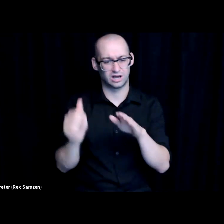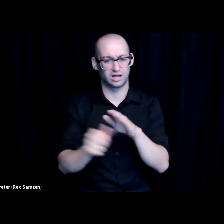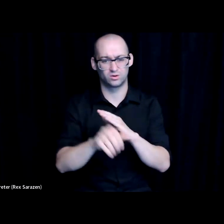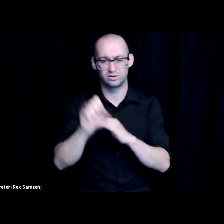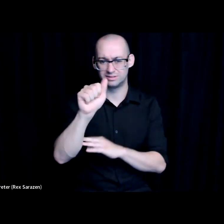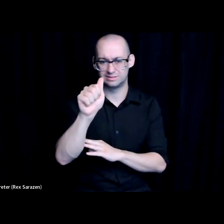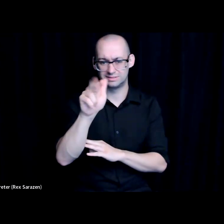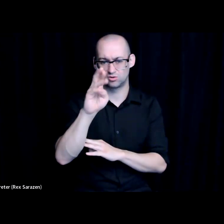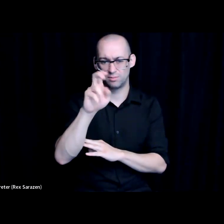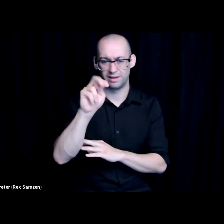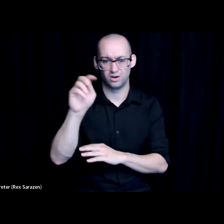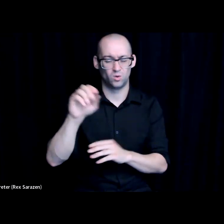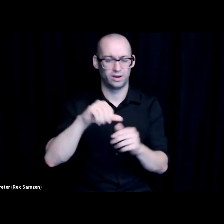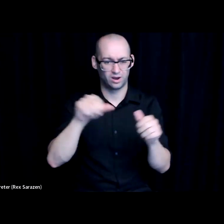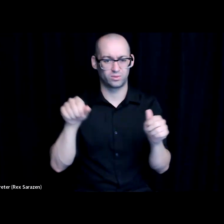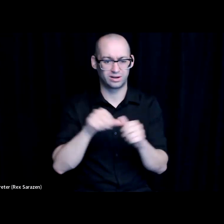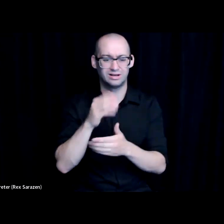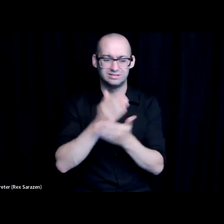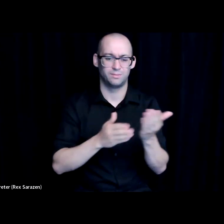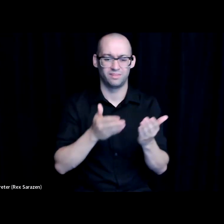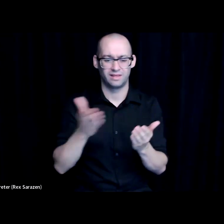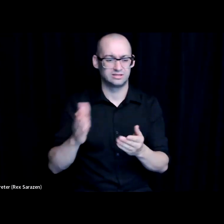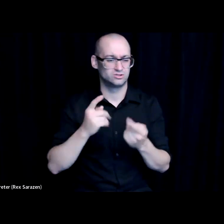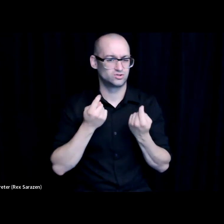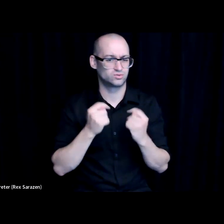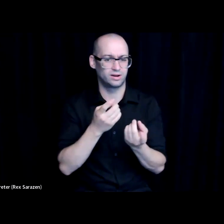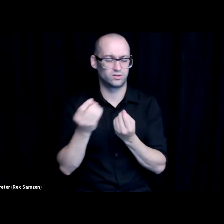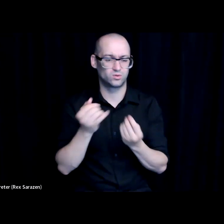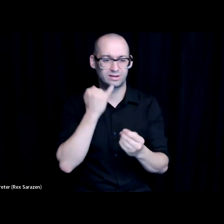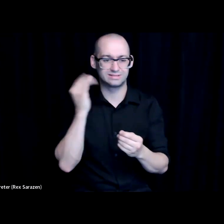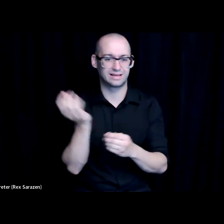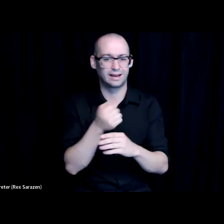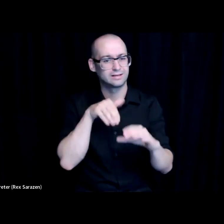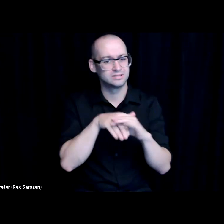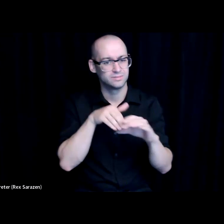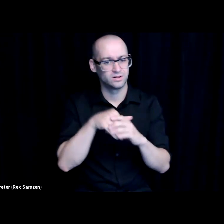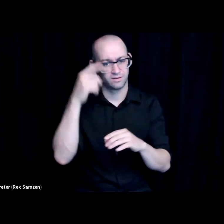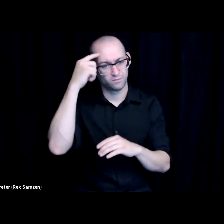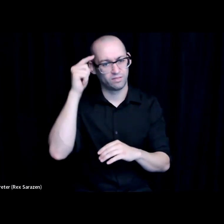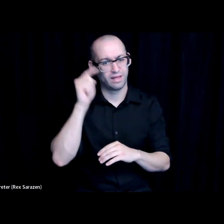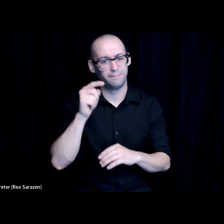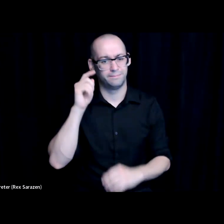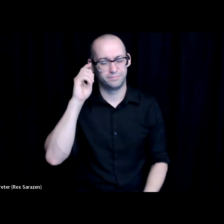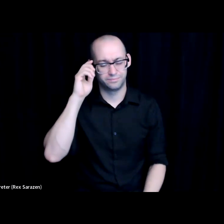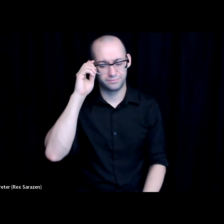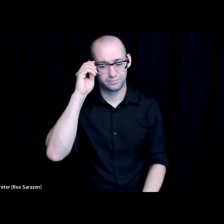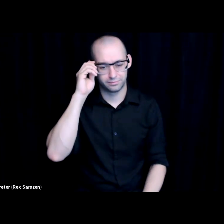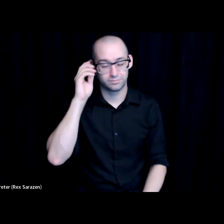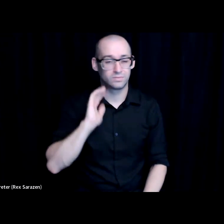area. And some of the things that we're trying to do is have accessibility for them. So we reached out